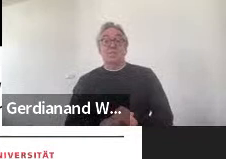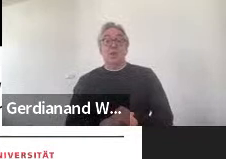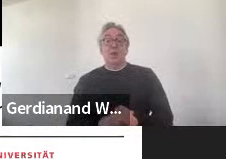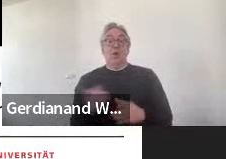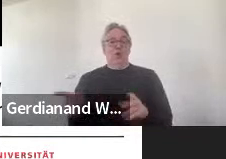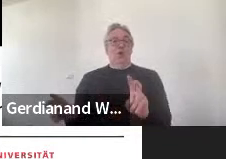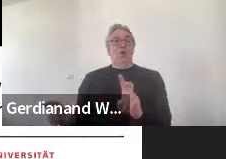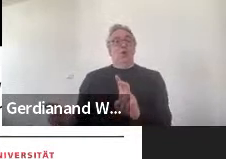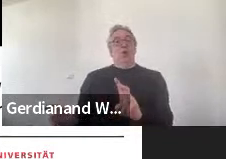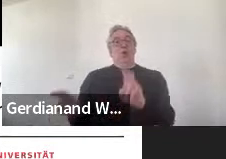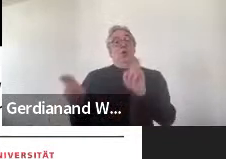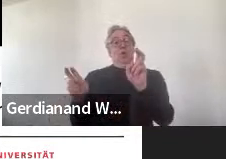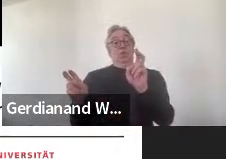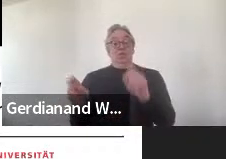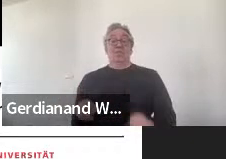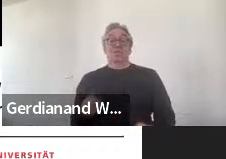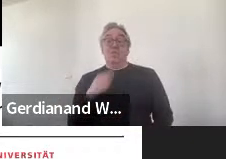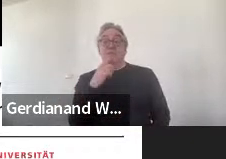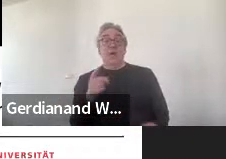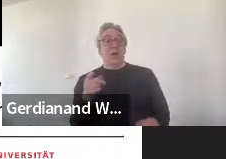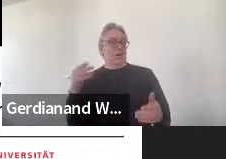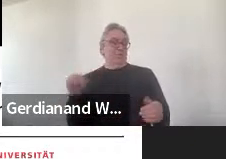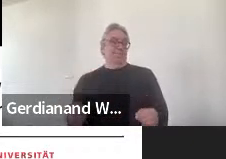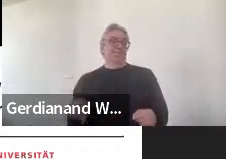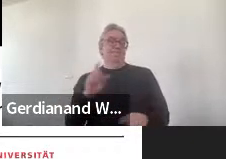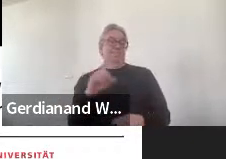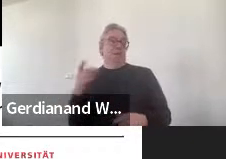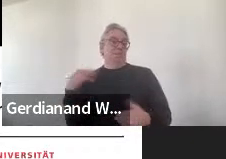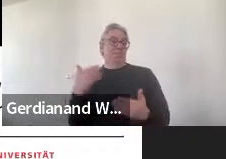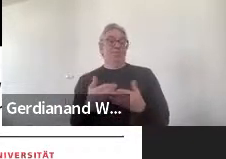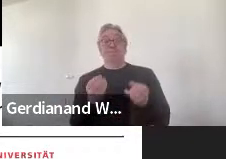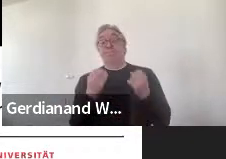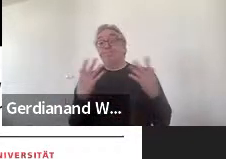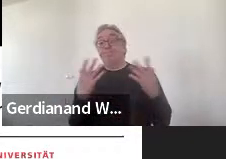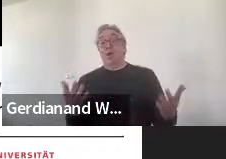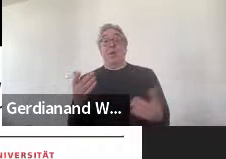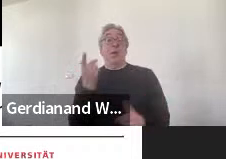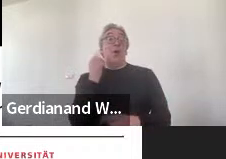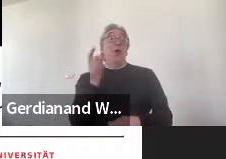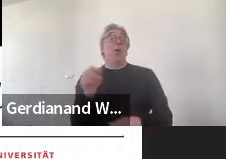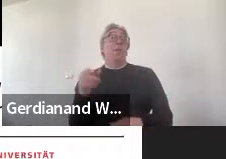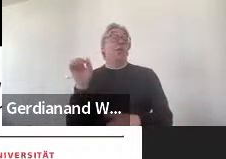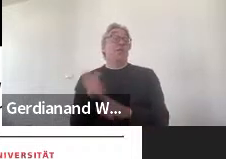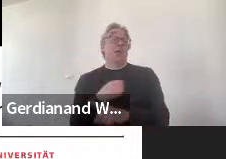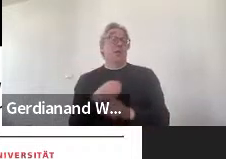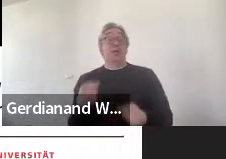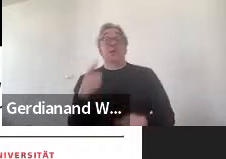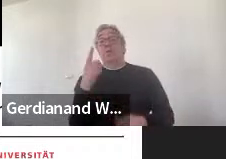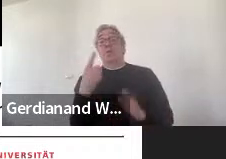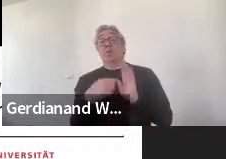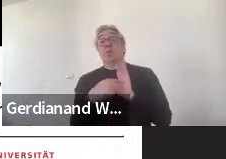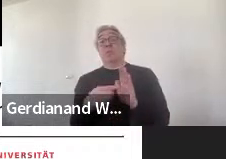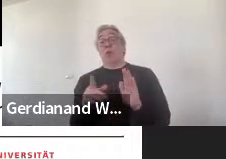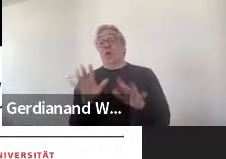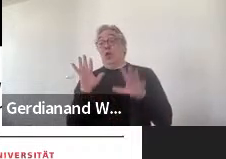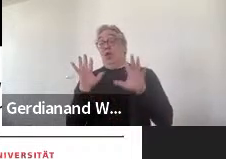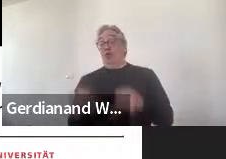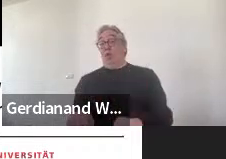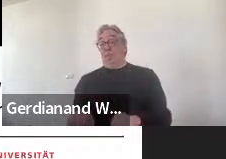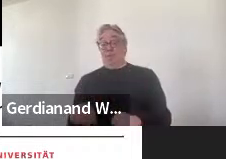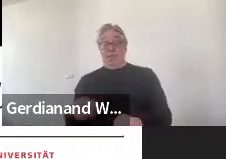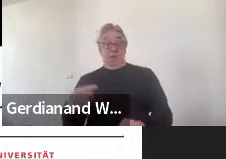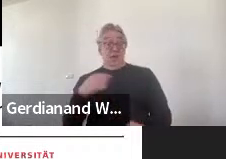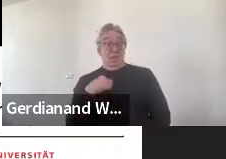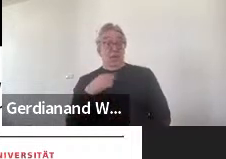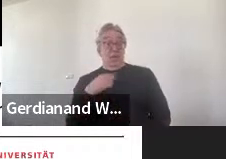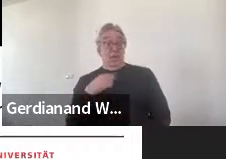quote. There has been a lot of violence against women. One example being raped. I'm an